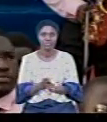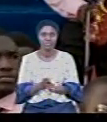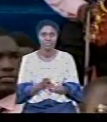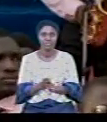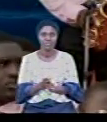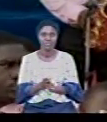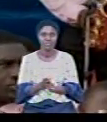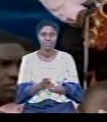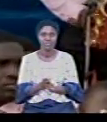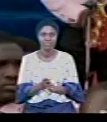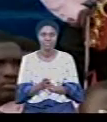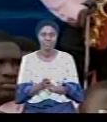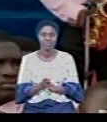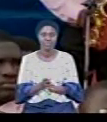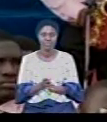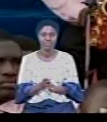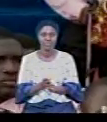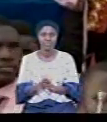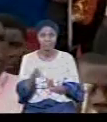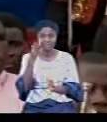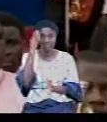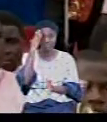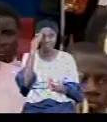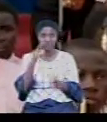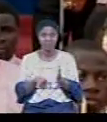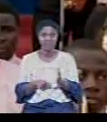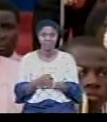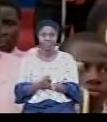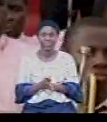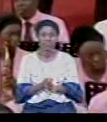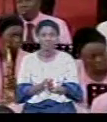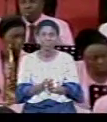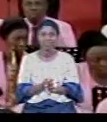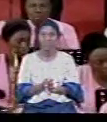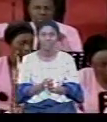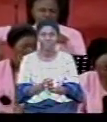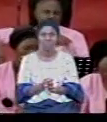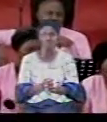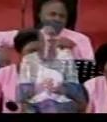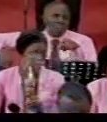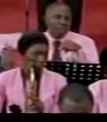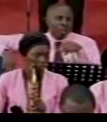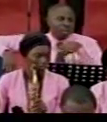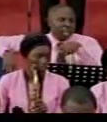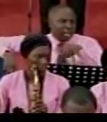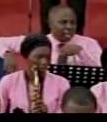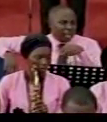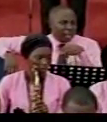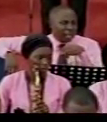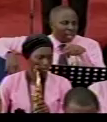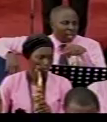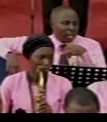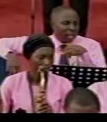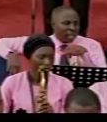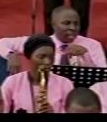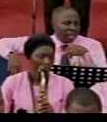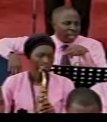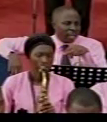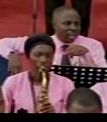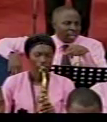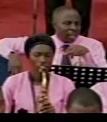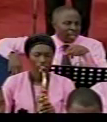crusade. And do you know what? God the Father is here. Amen. God